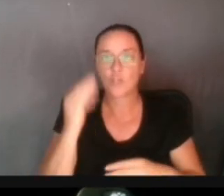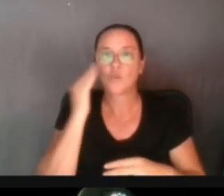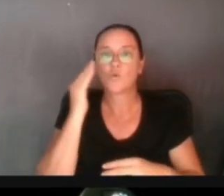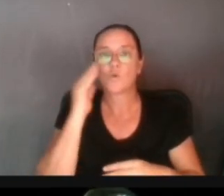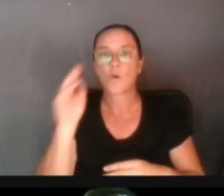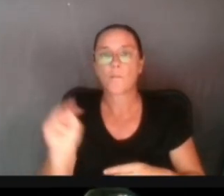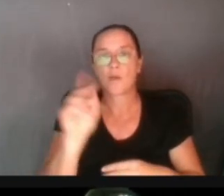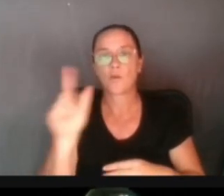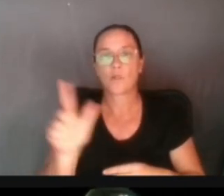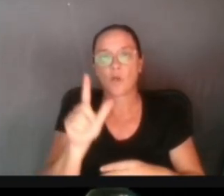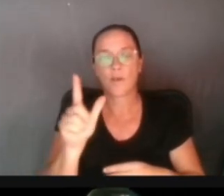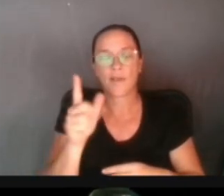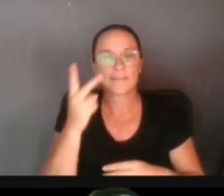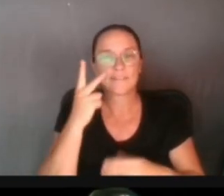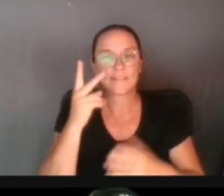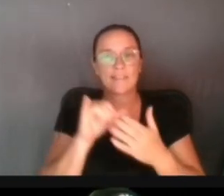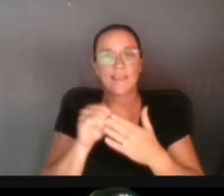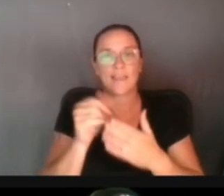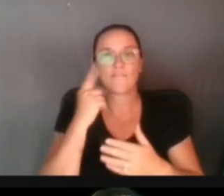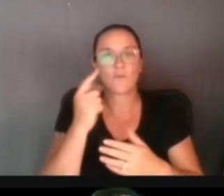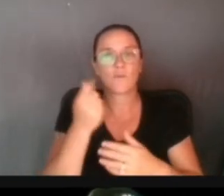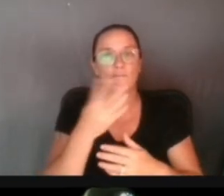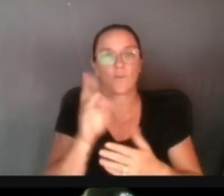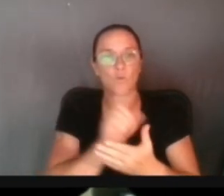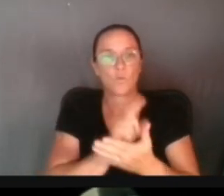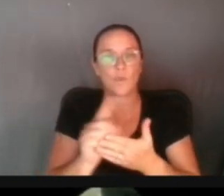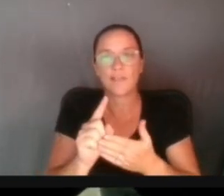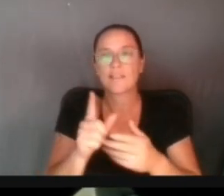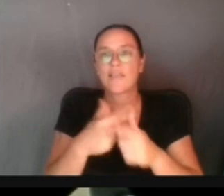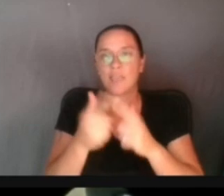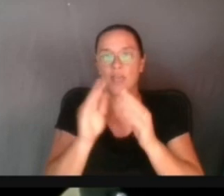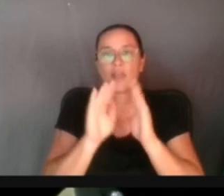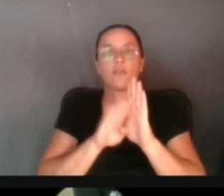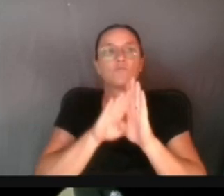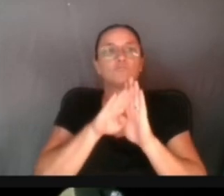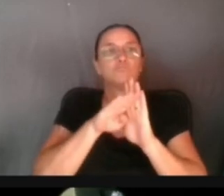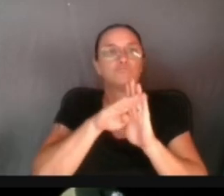over the past couple of weeks to have leveled off a little bit.